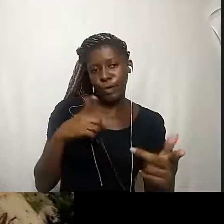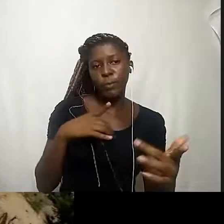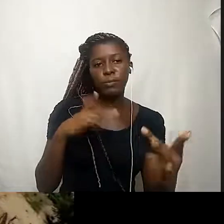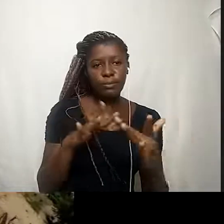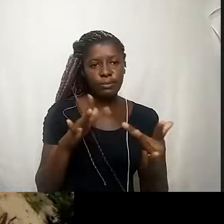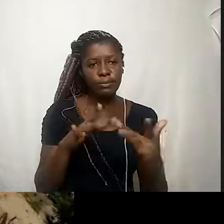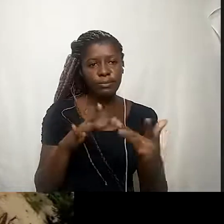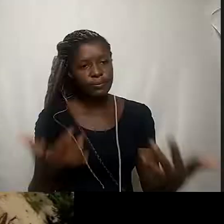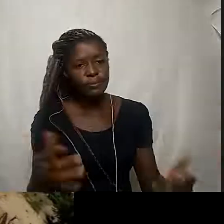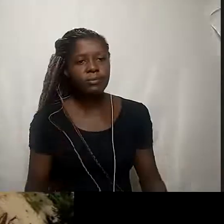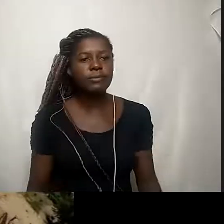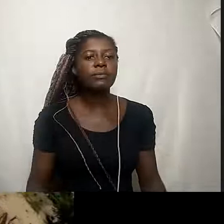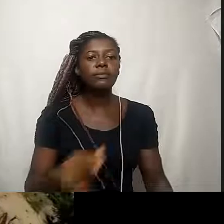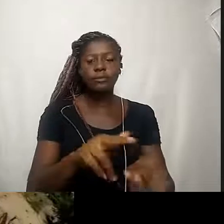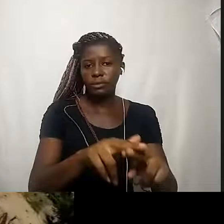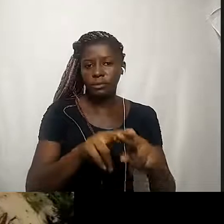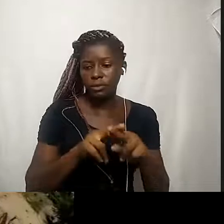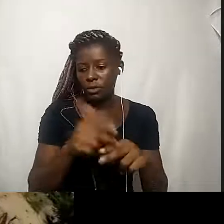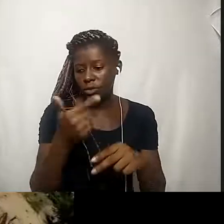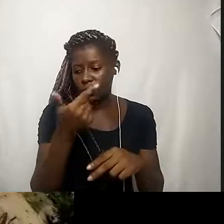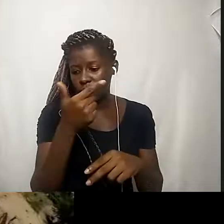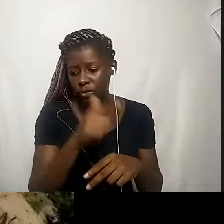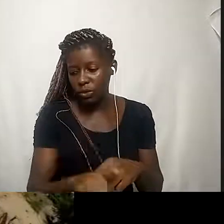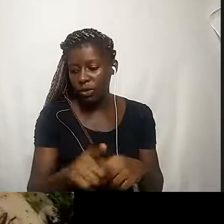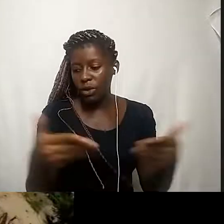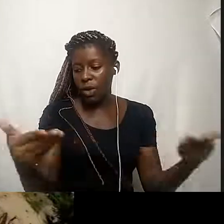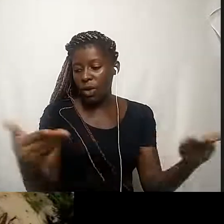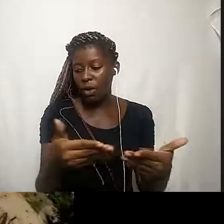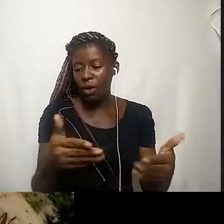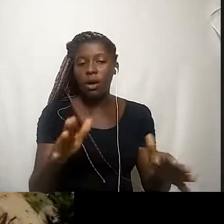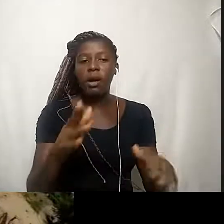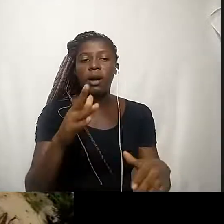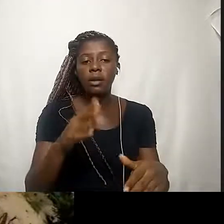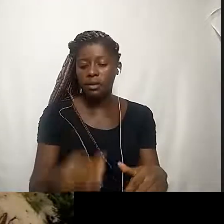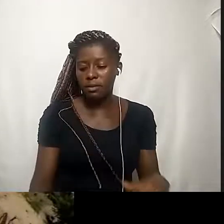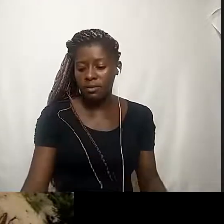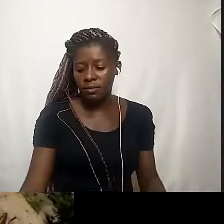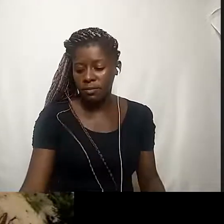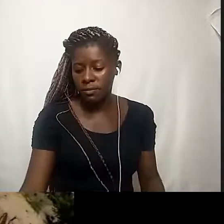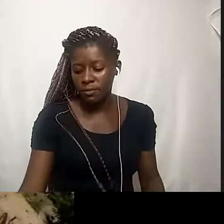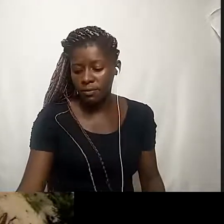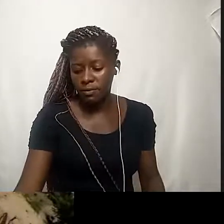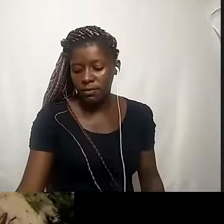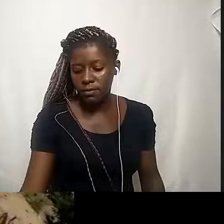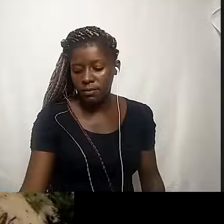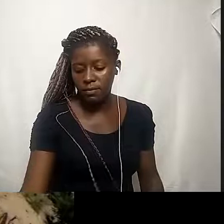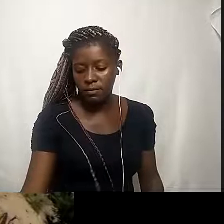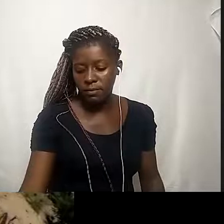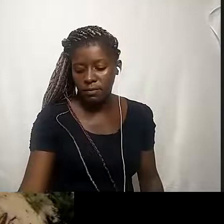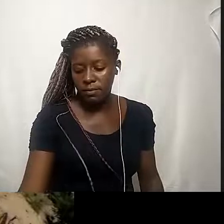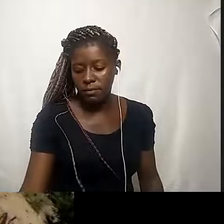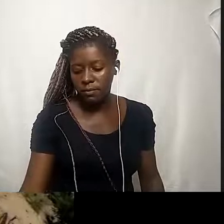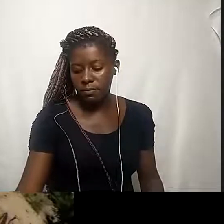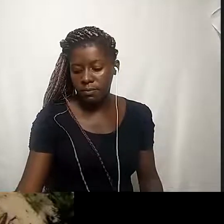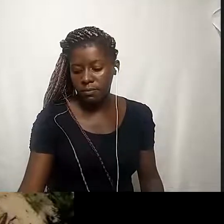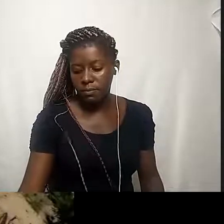Because these are the people which we have the contacts. I'm going to give the floor to Jonas again to close up our event for today. And I thank you so